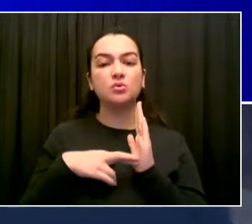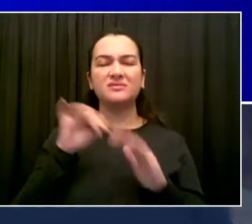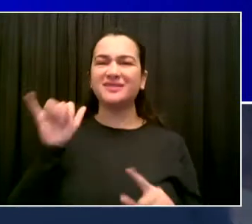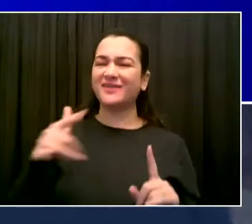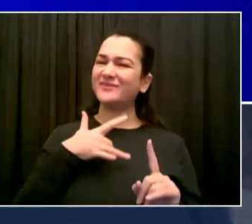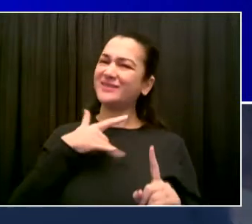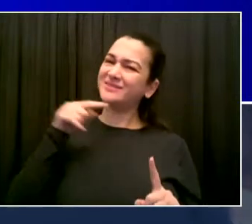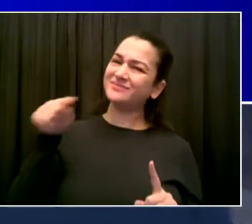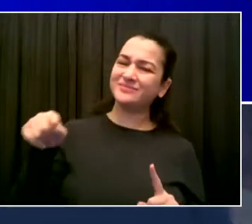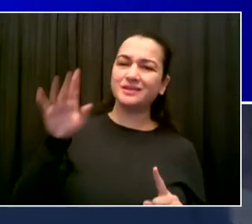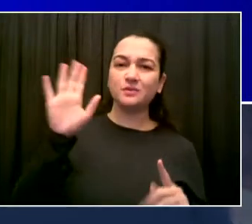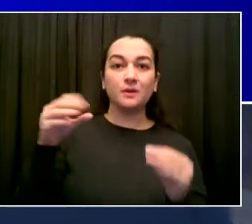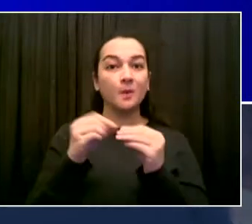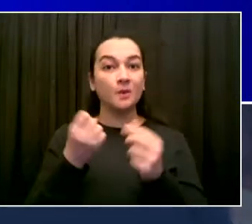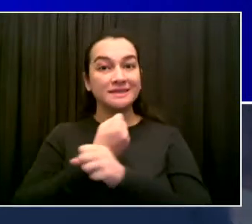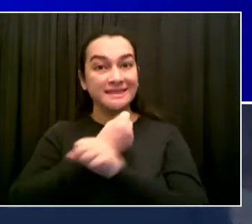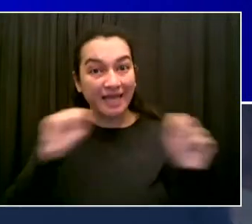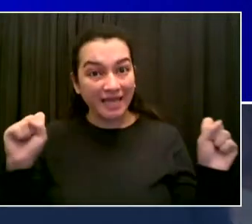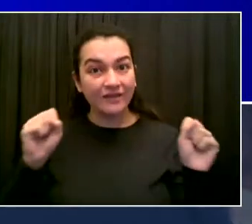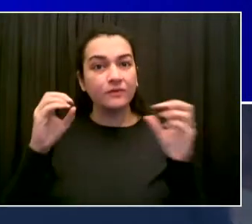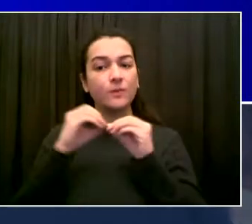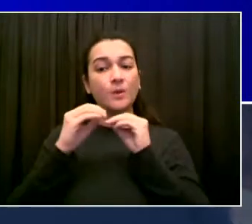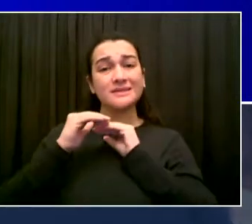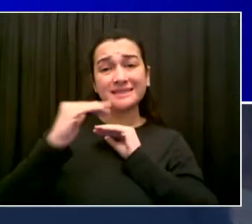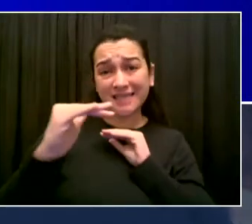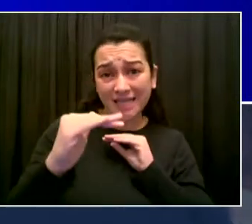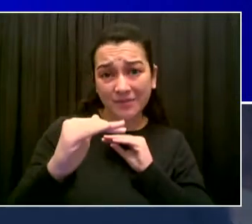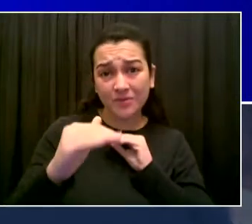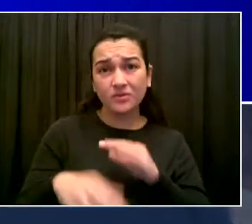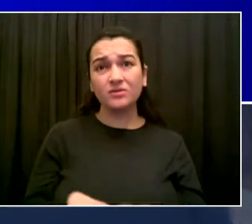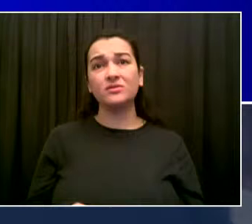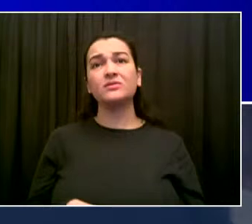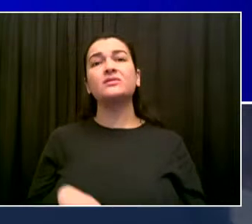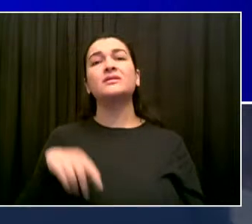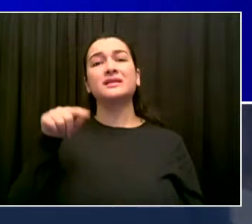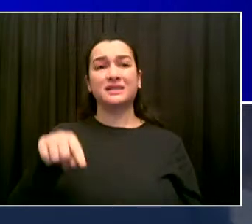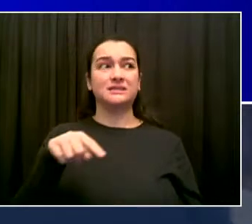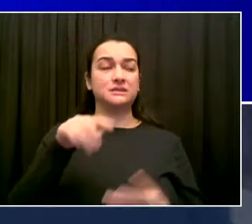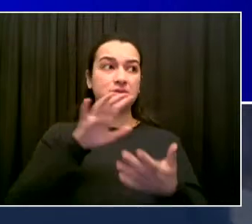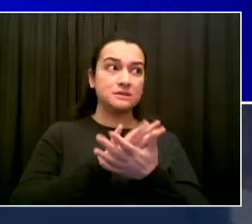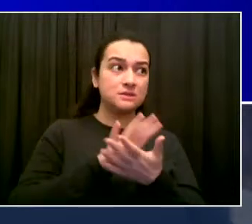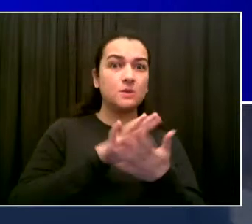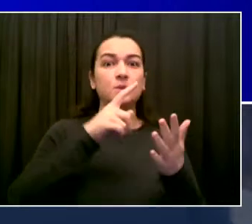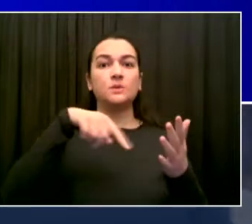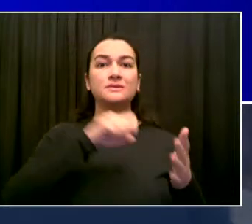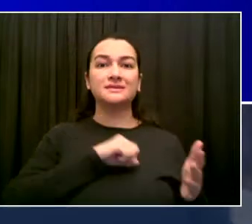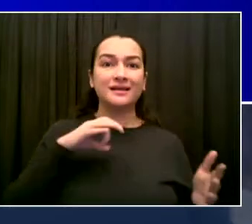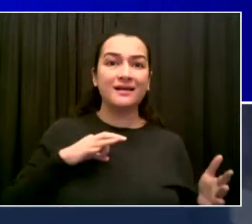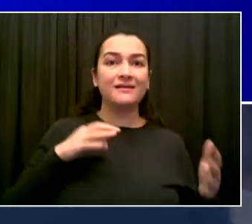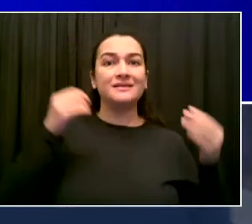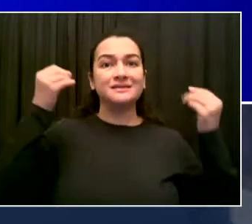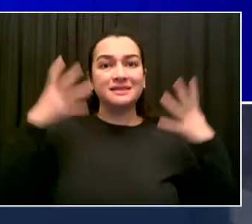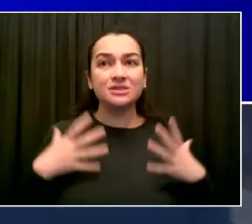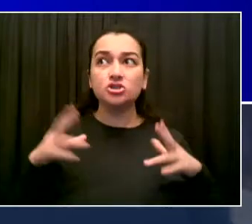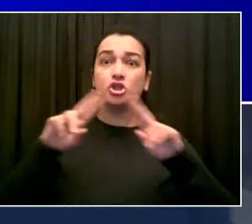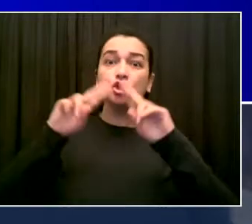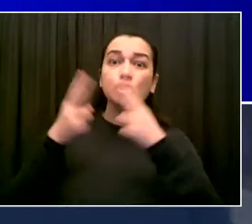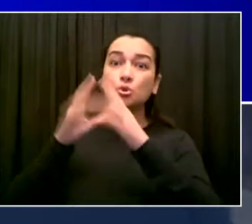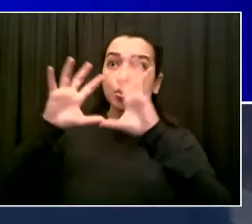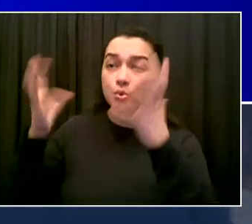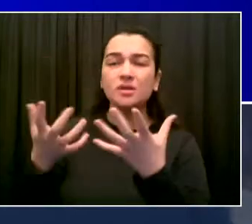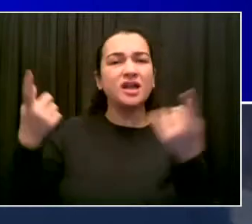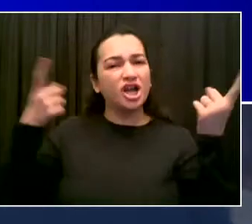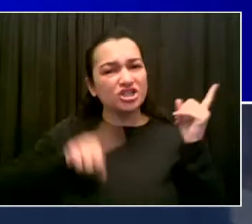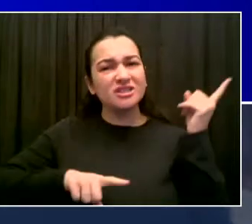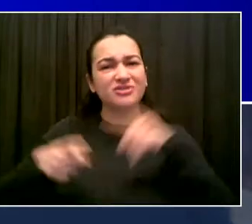over 65,000 adults that have been vaccinated in our schools. That's a great step. But we really worked